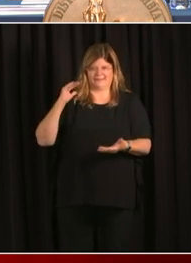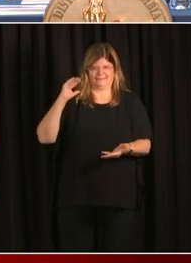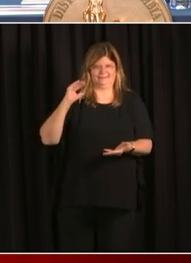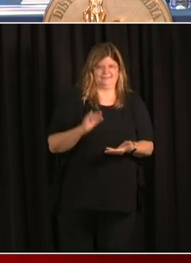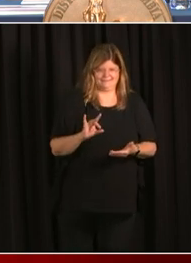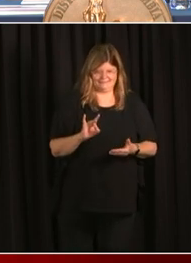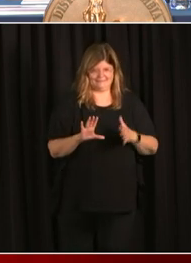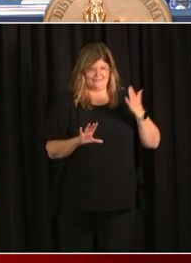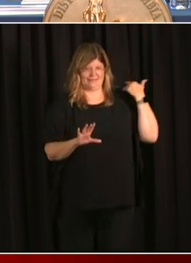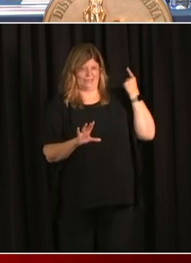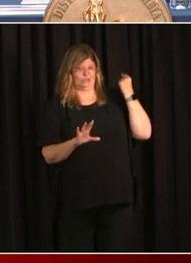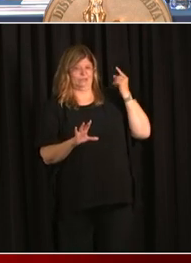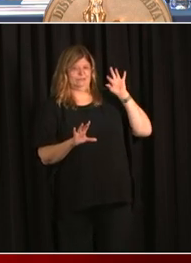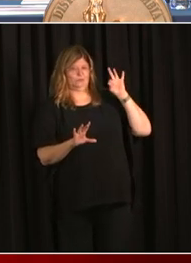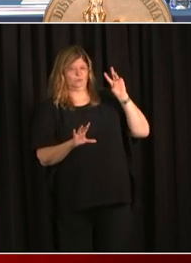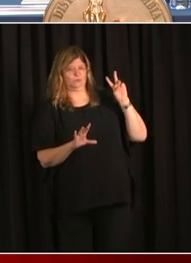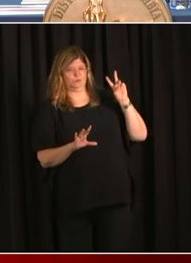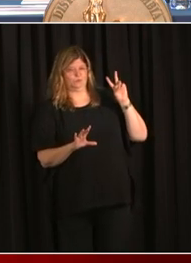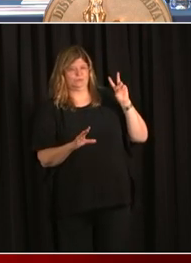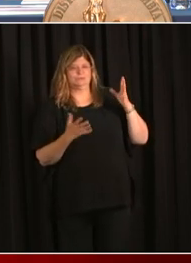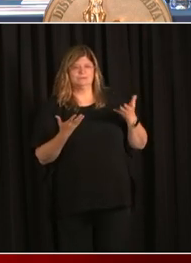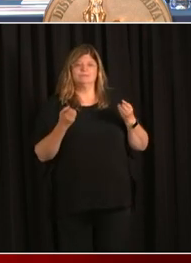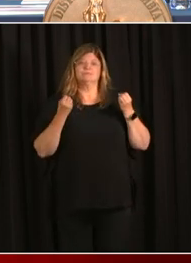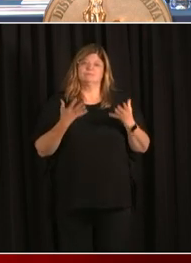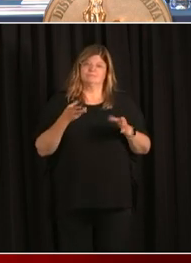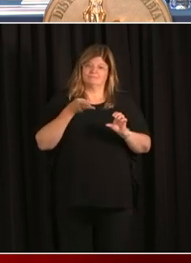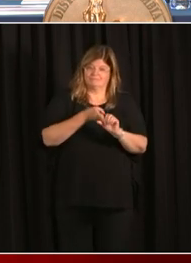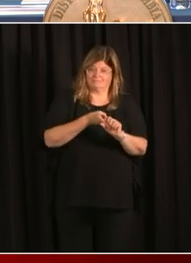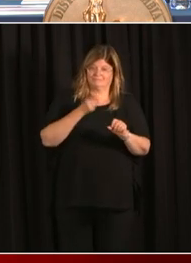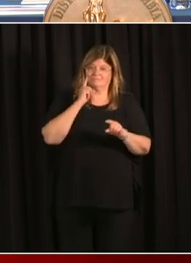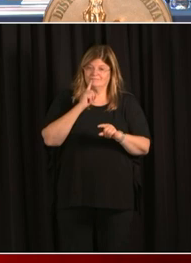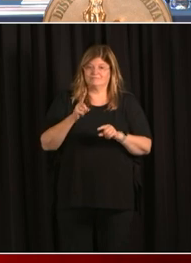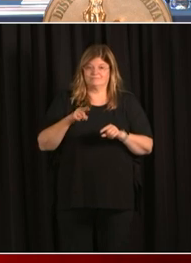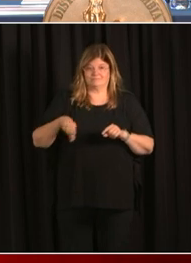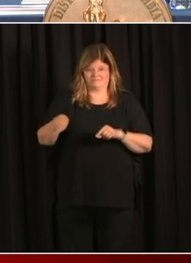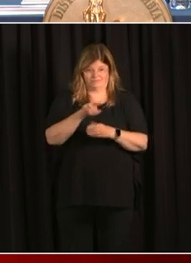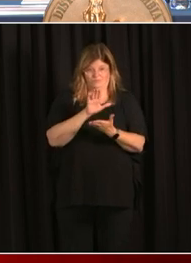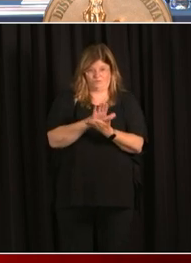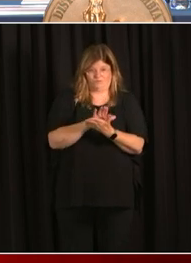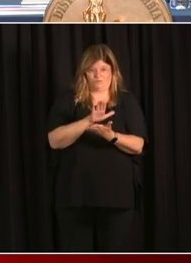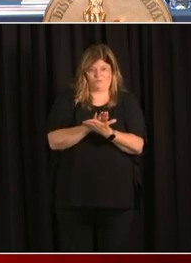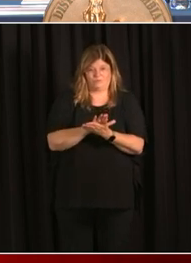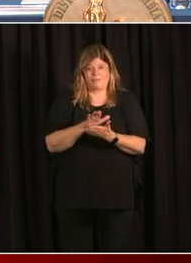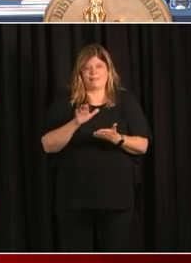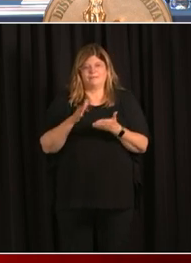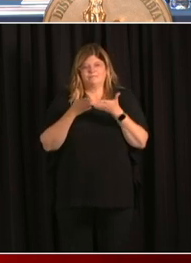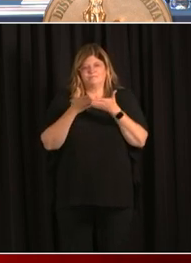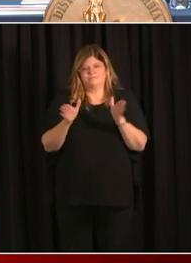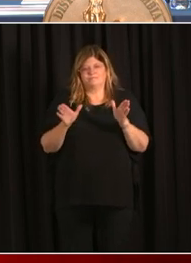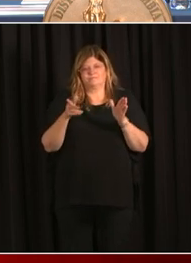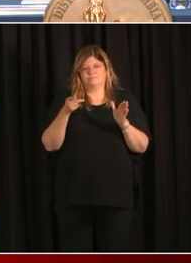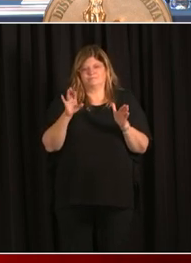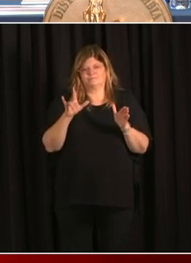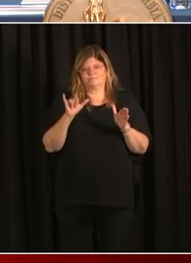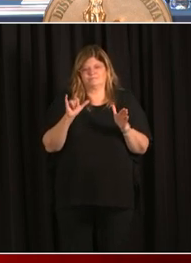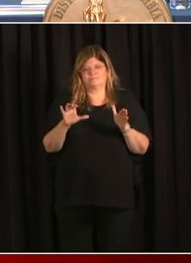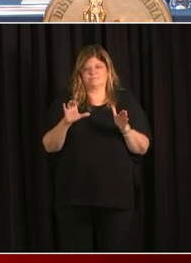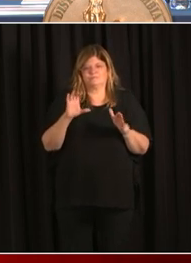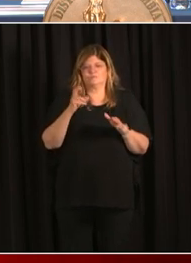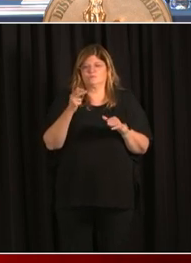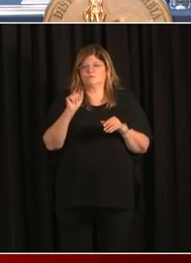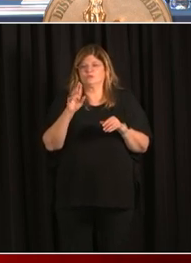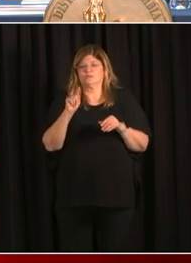also have enrolled, so this is for all of our schools, and including the public charter schools,